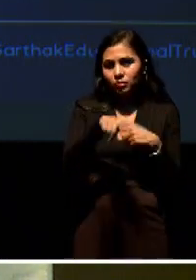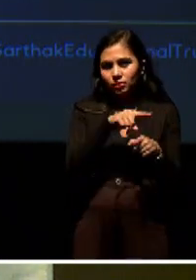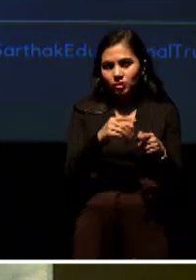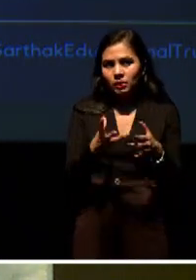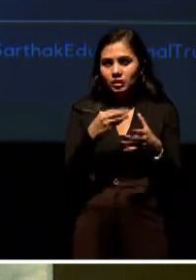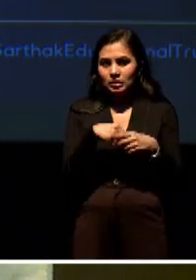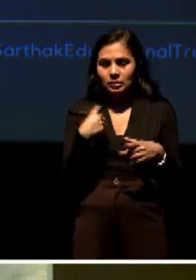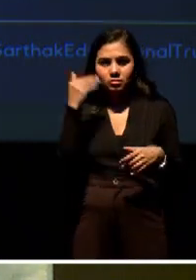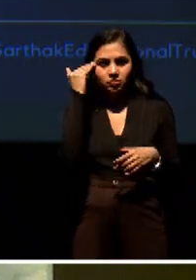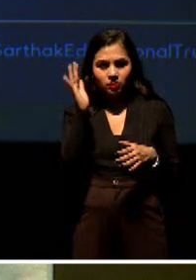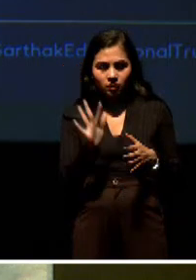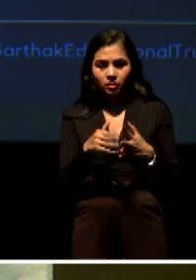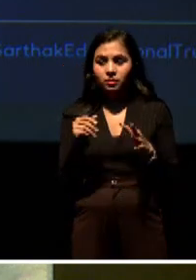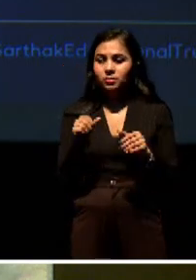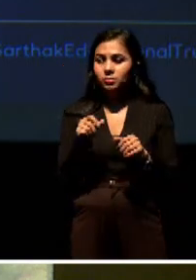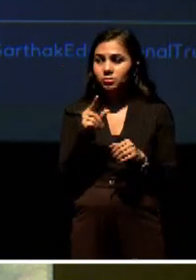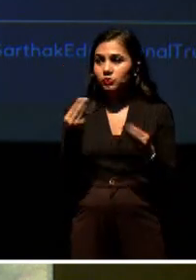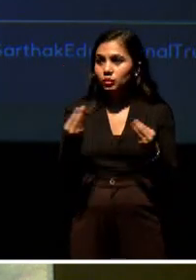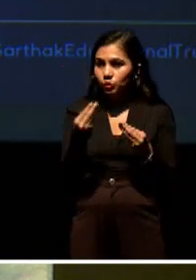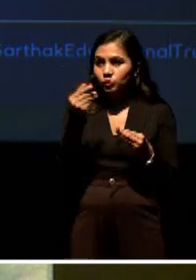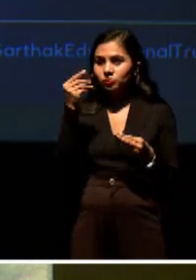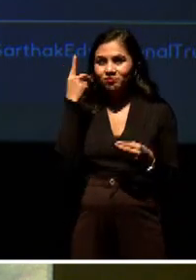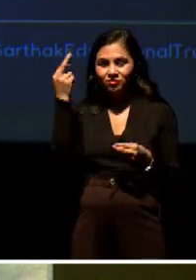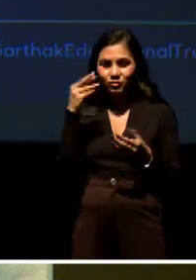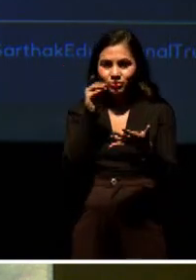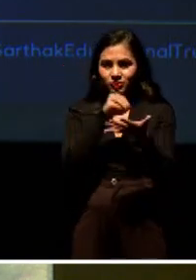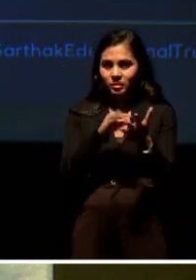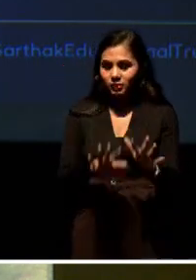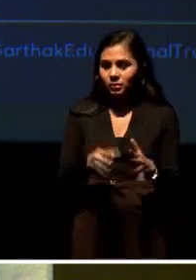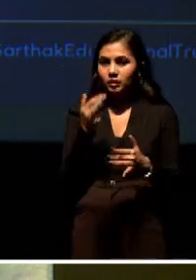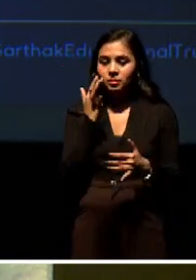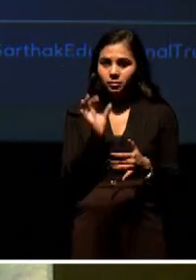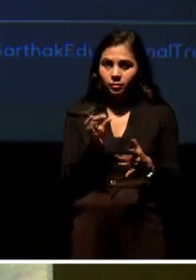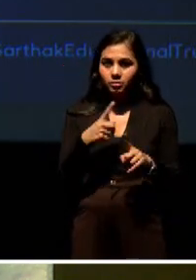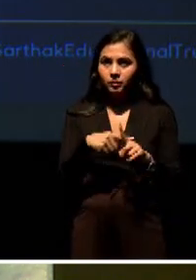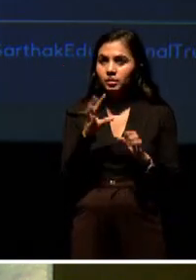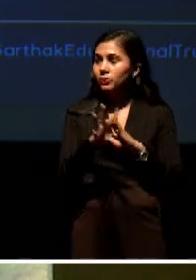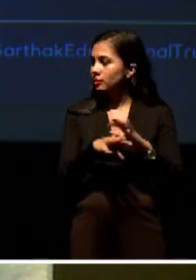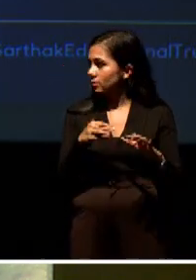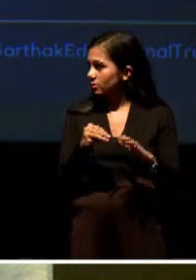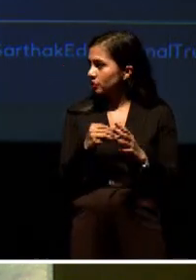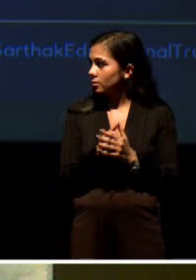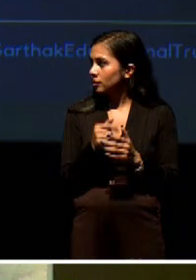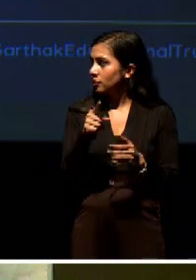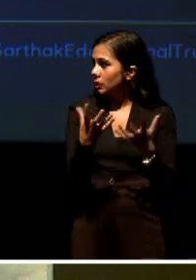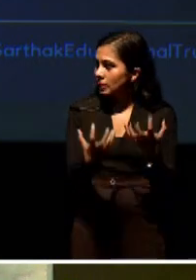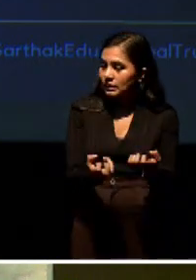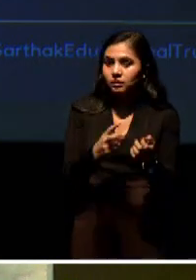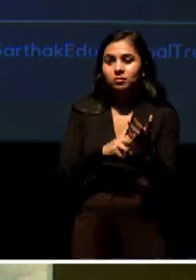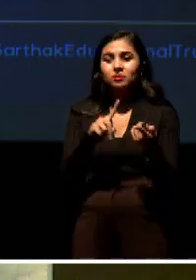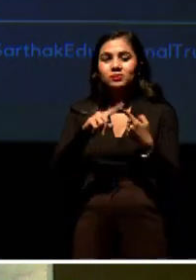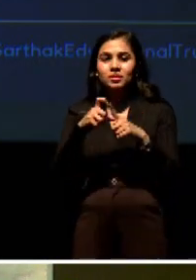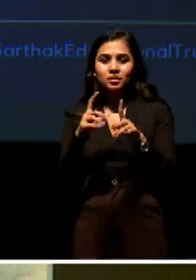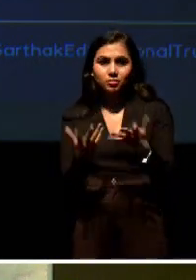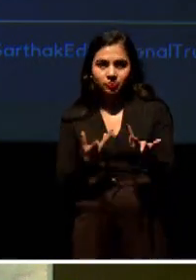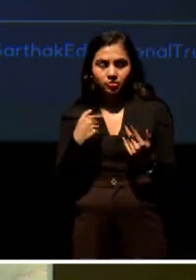women. So I think some thoughts need to be given to that and really find out what their needs are. People who are aware